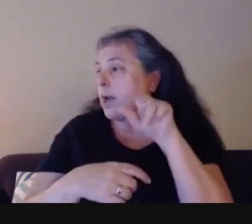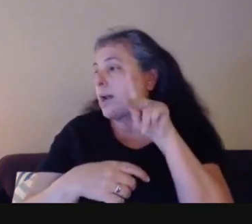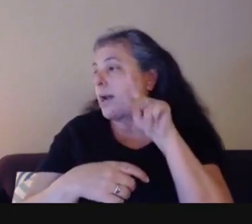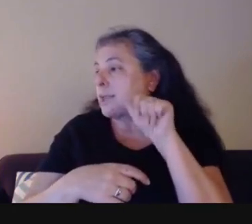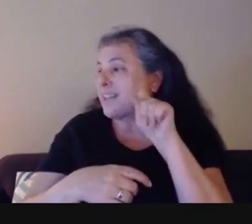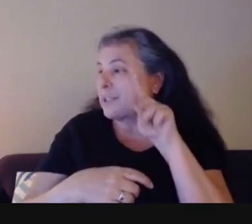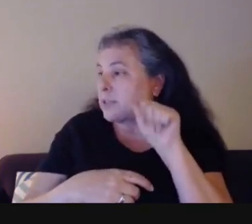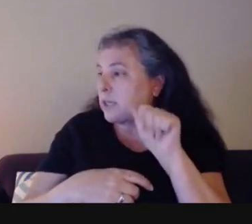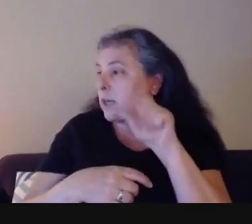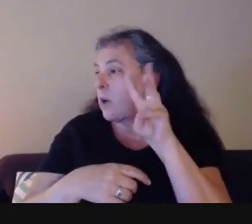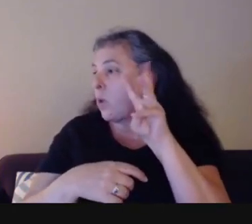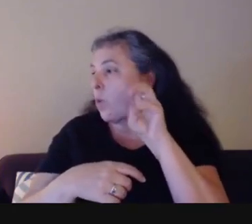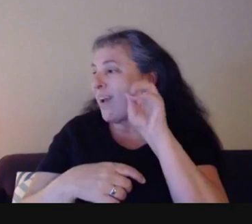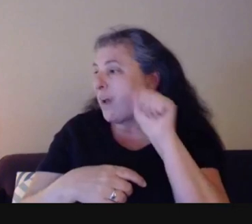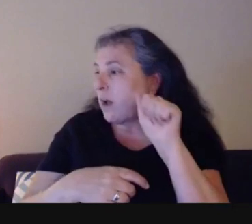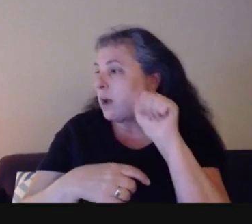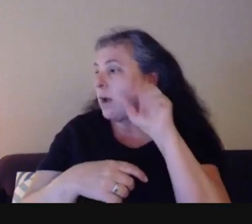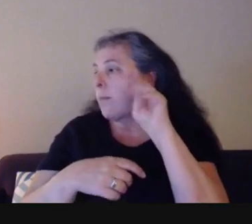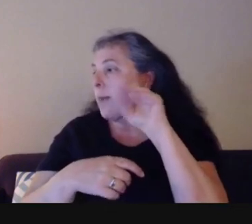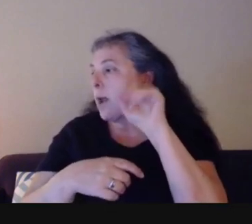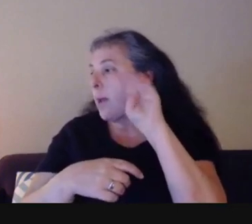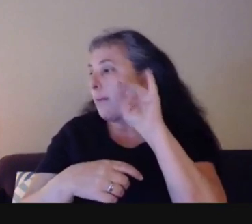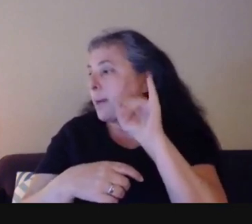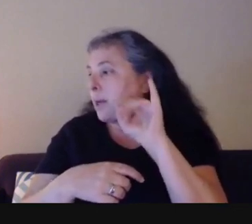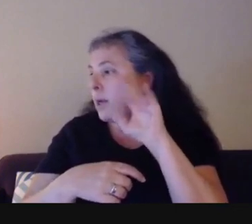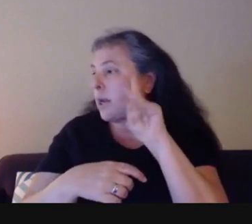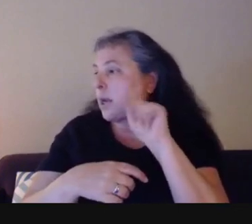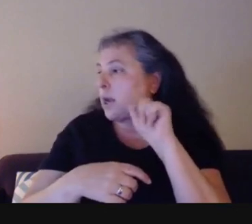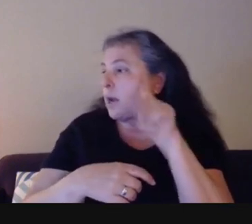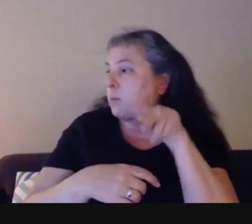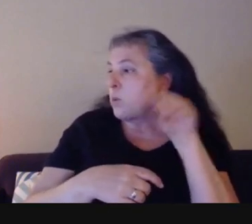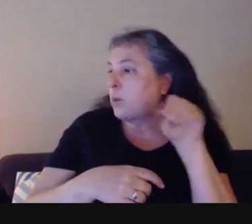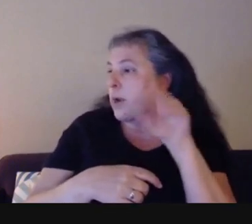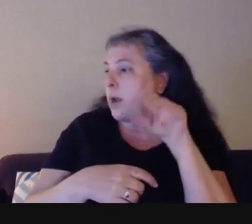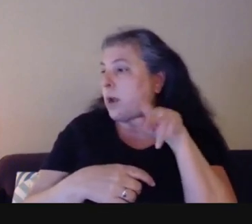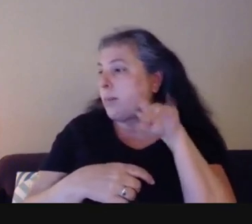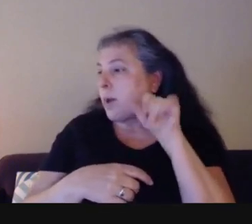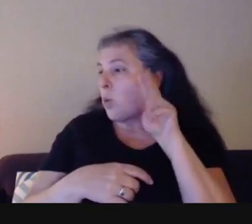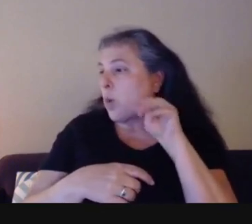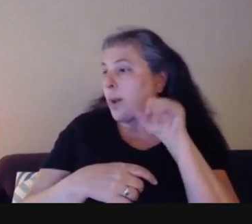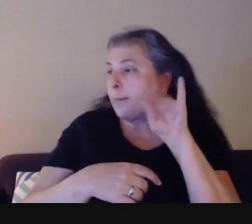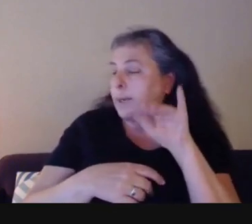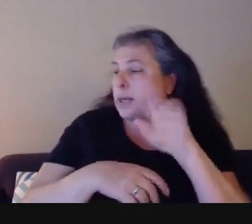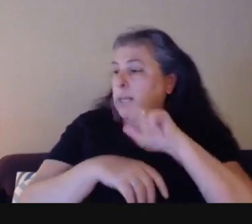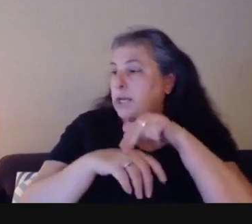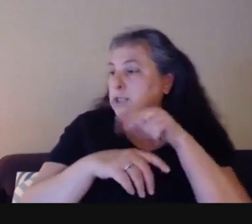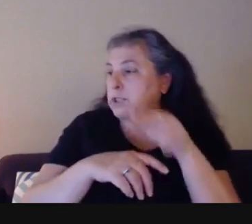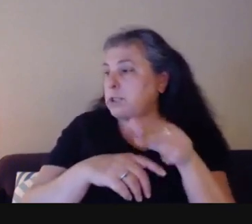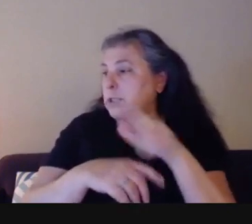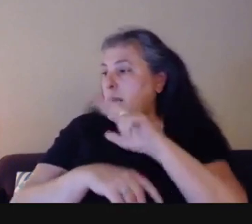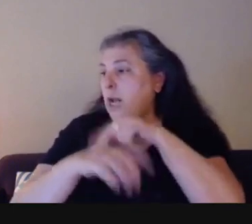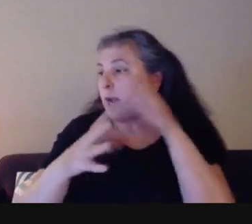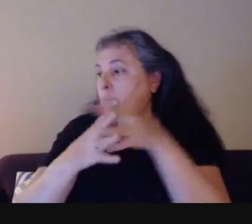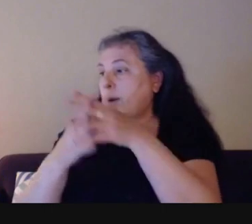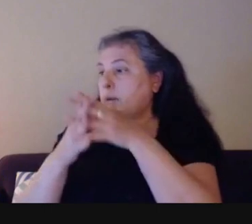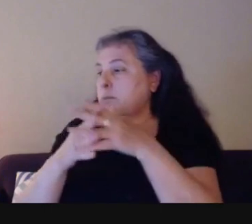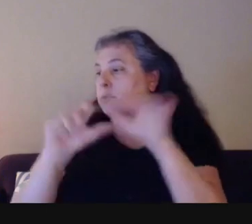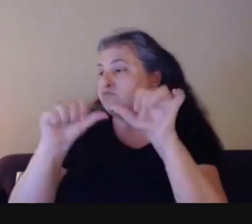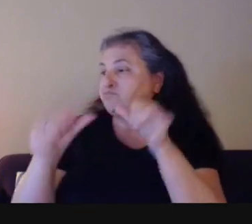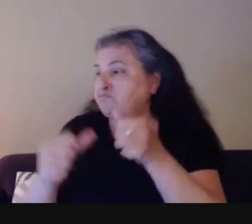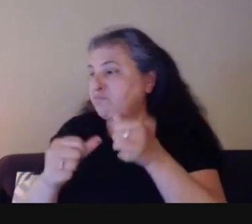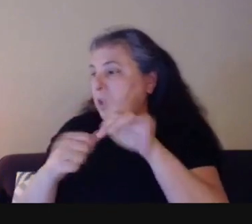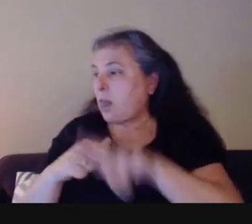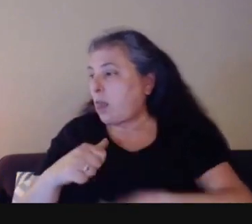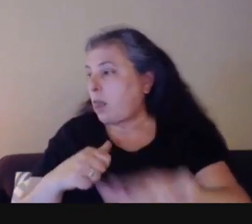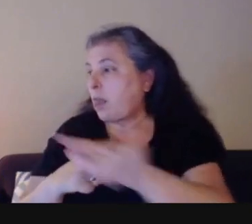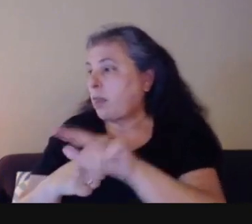Kaskaskia, Waya, Miami, Kickapoo, and Potawatomi Nations. Native Americans shape the landscape that the Forest Preserve District